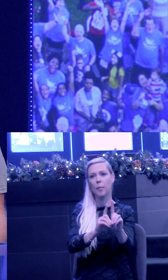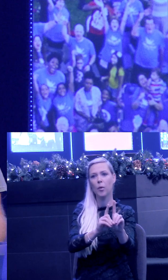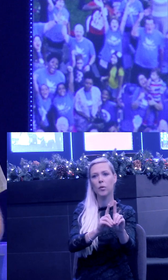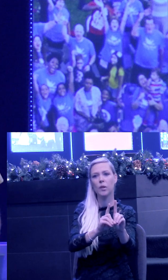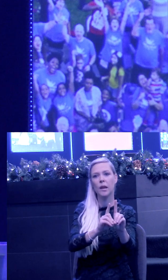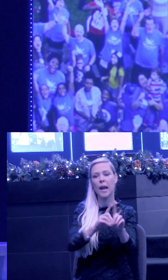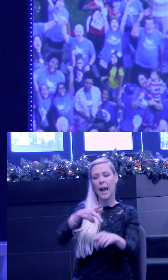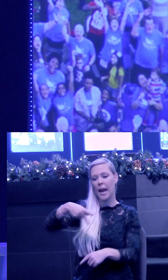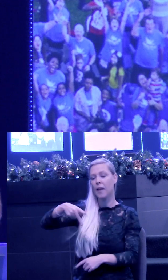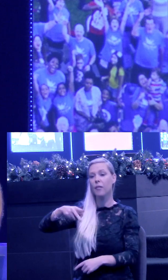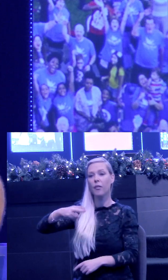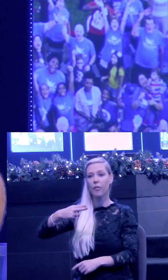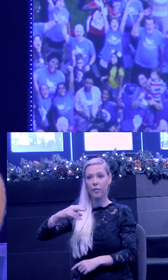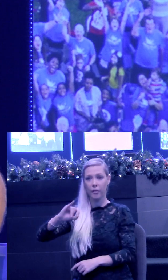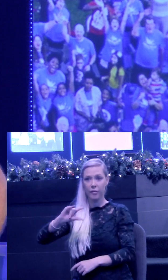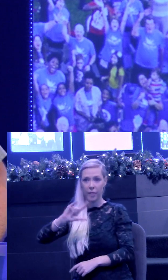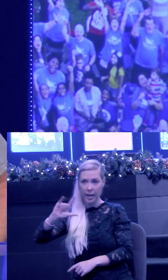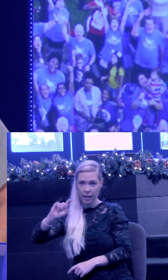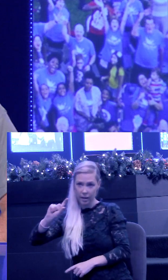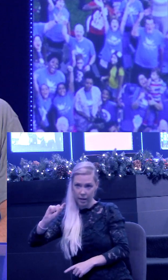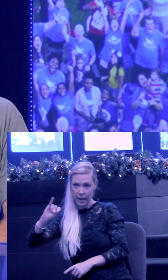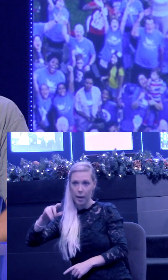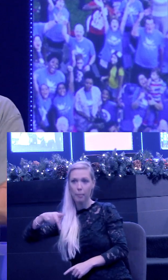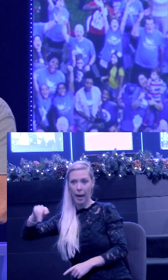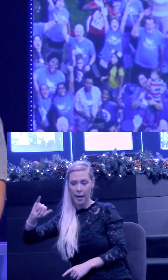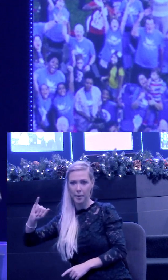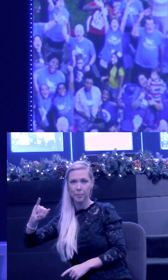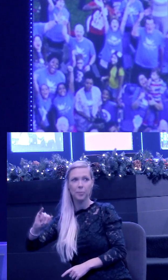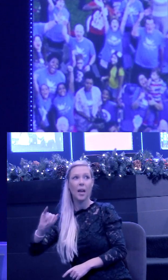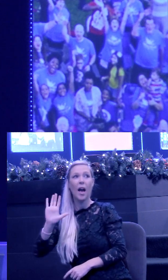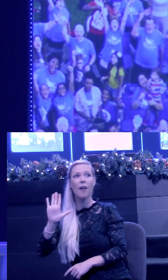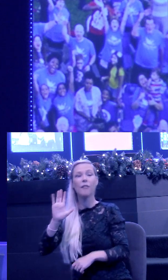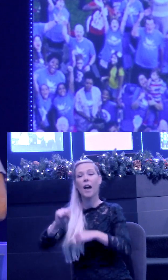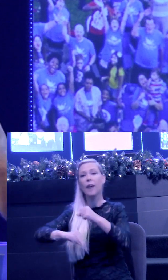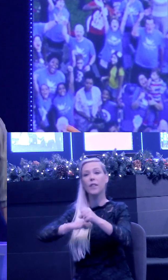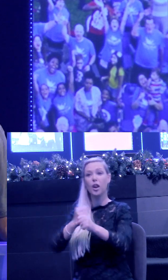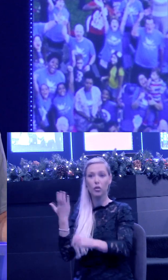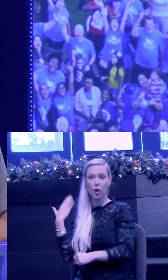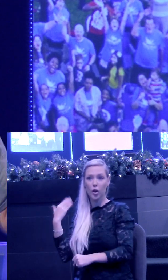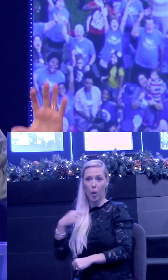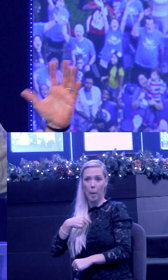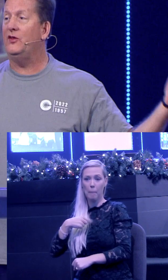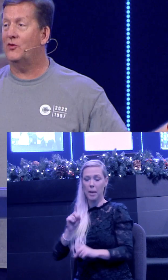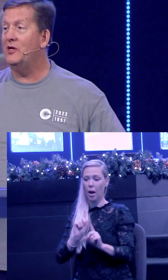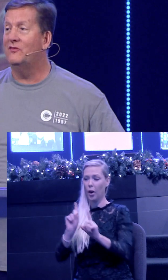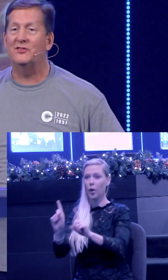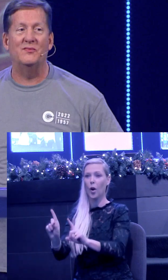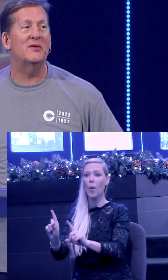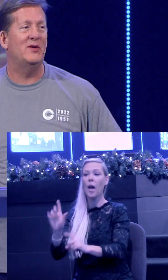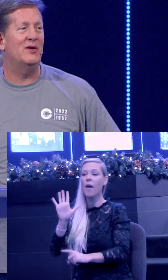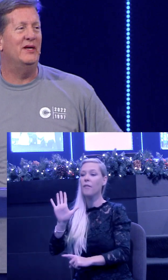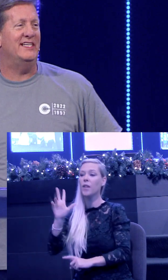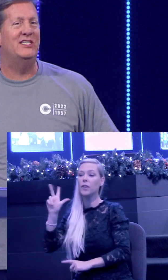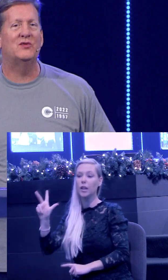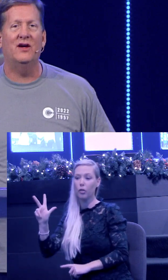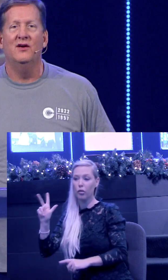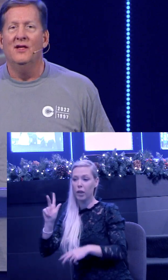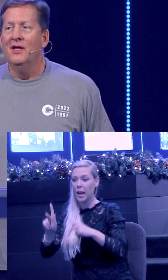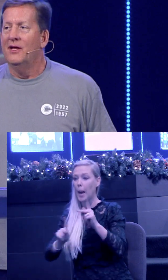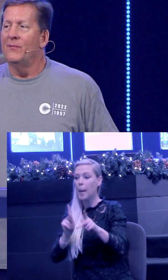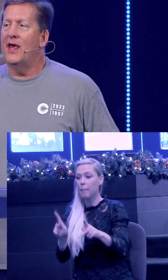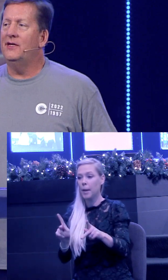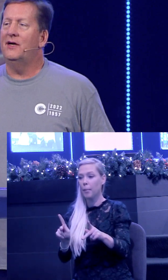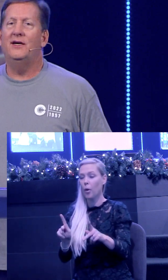I mean, I remember the first time I went there 5 years ago, and I was at Caesarea Philippi just in October. We had 53 of us from community went to